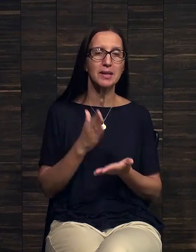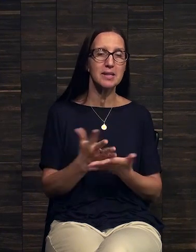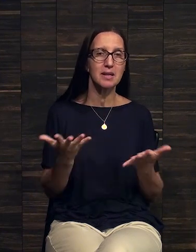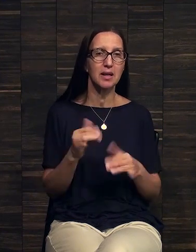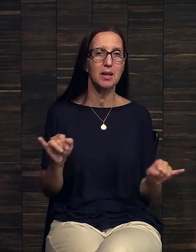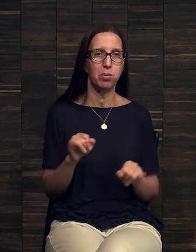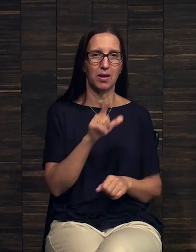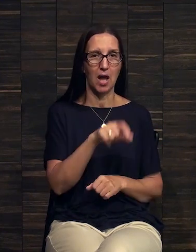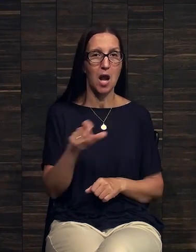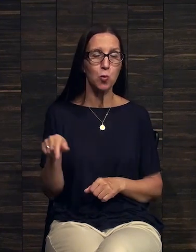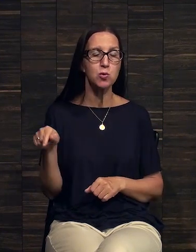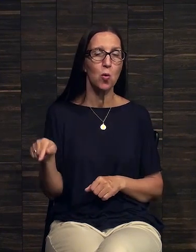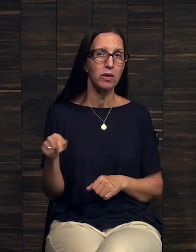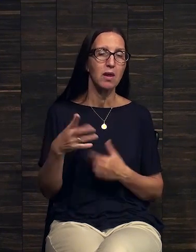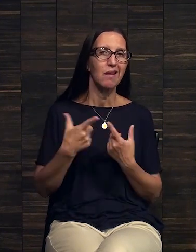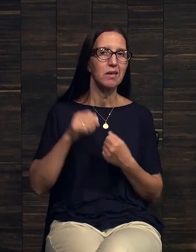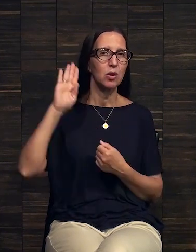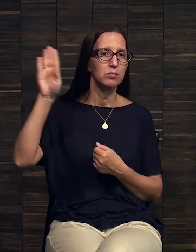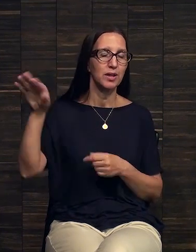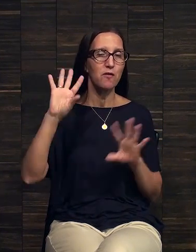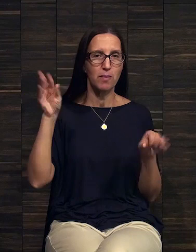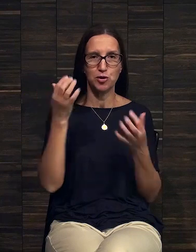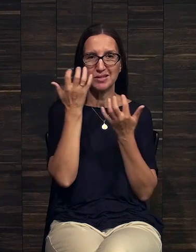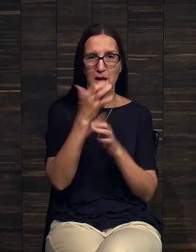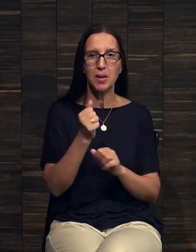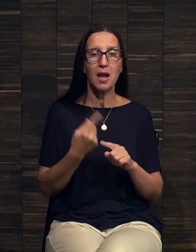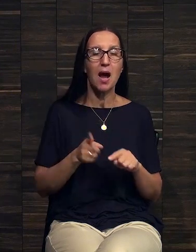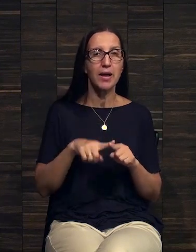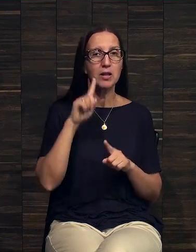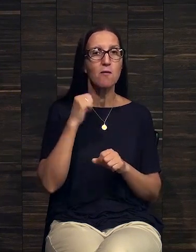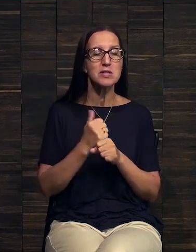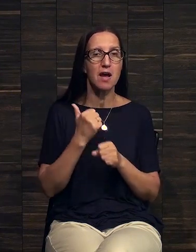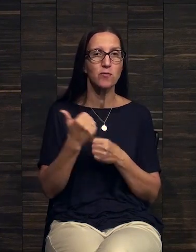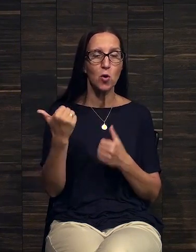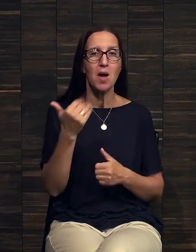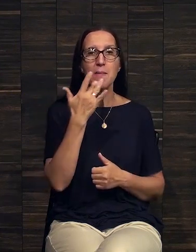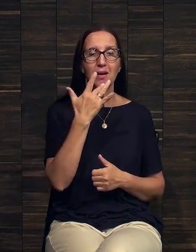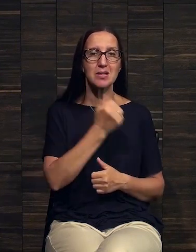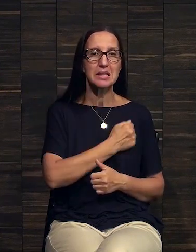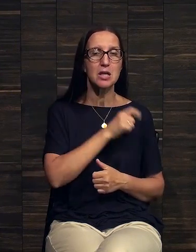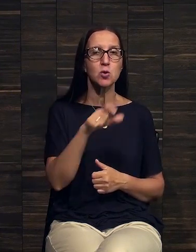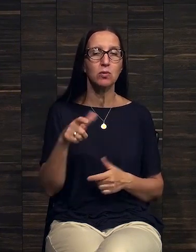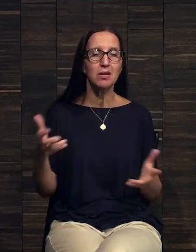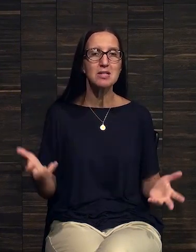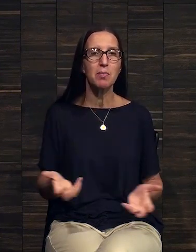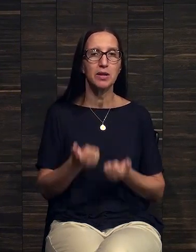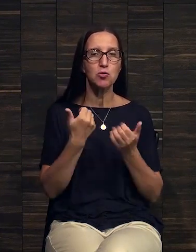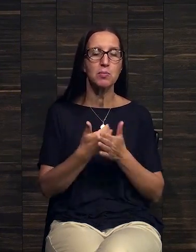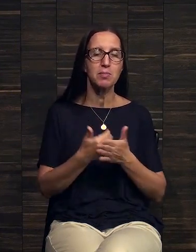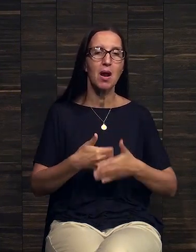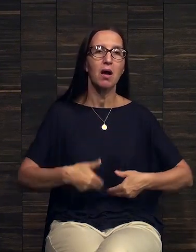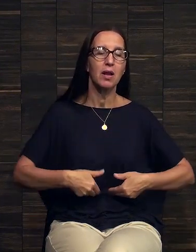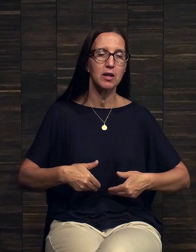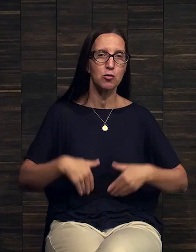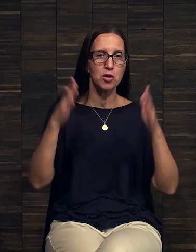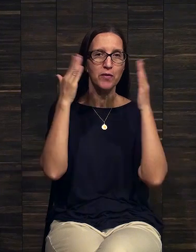That they had bad guys, but they are somewhere far away on the horizon, and mostly these are